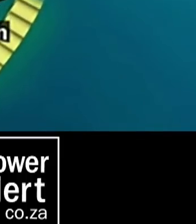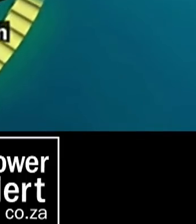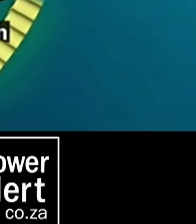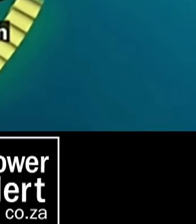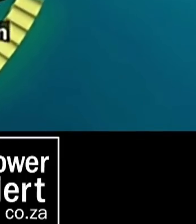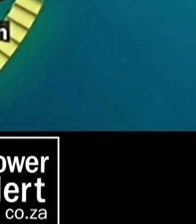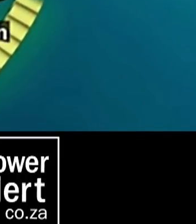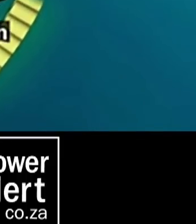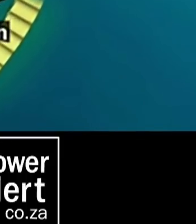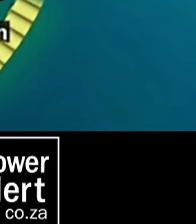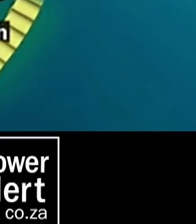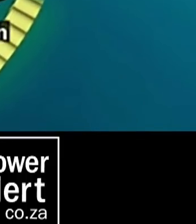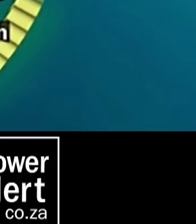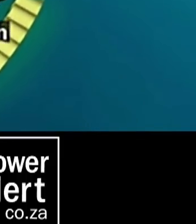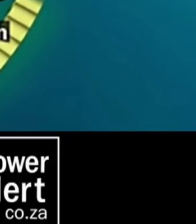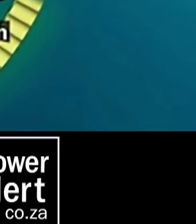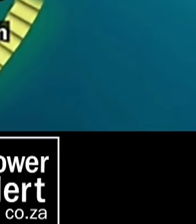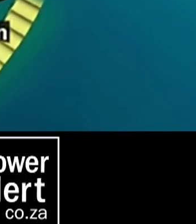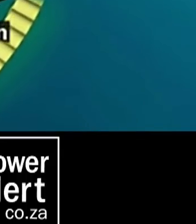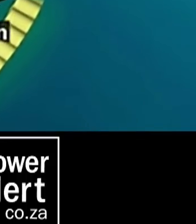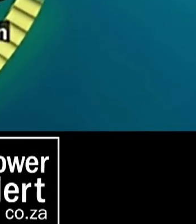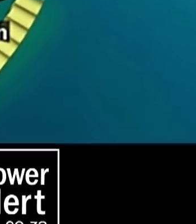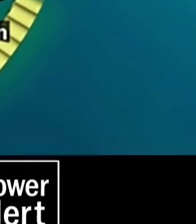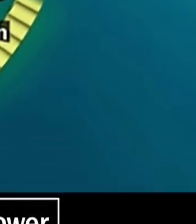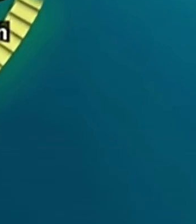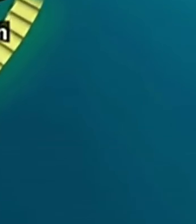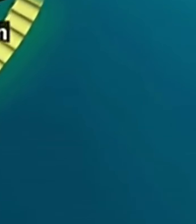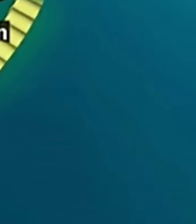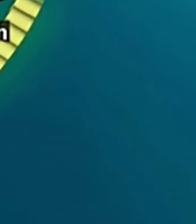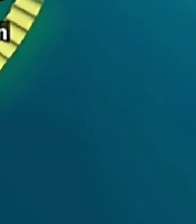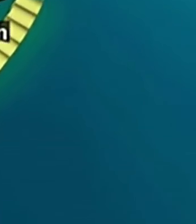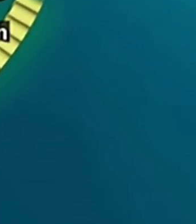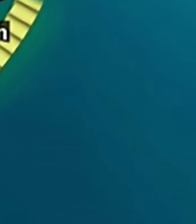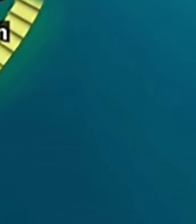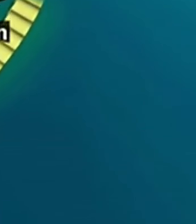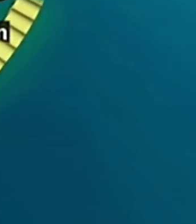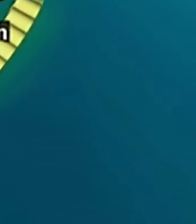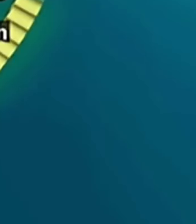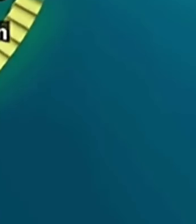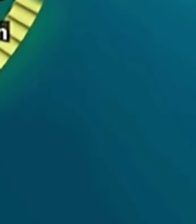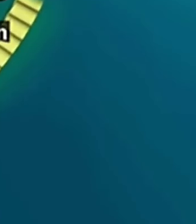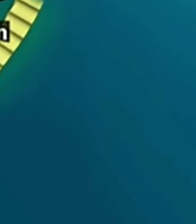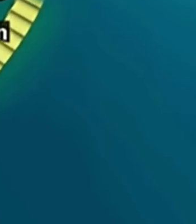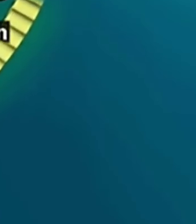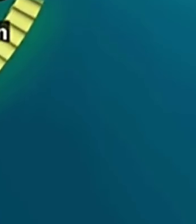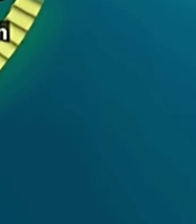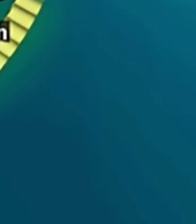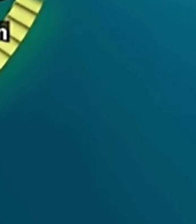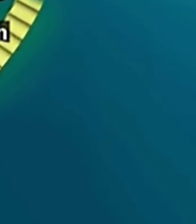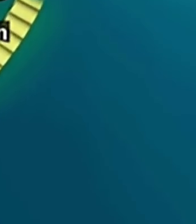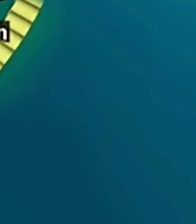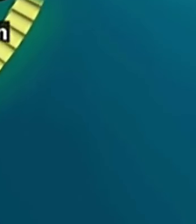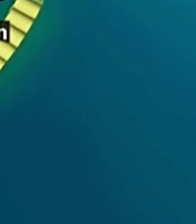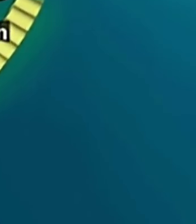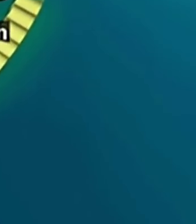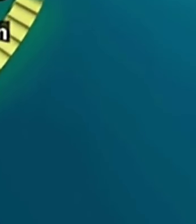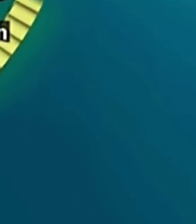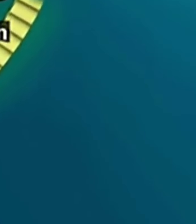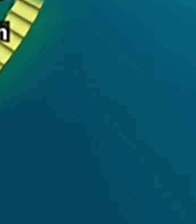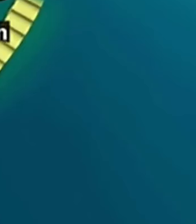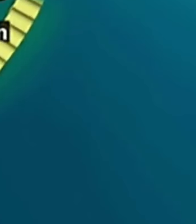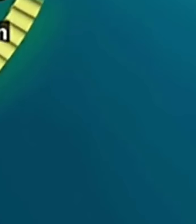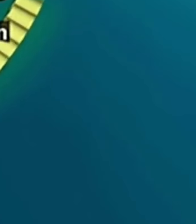ile hona hosane o tla hlo ba le moya matla e tla tlhamba ke mahadima a kotse ho tloha hona ka qebega wa fitla hona ka hare ho thekong ba boele ba